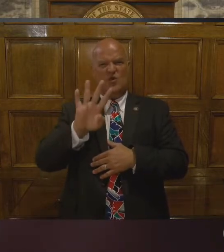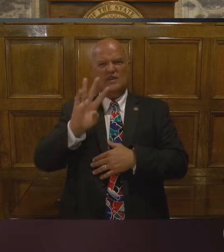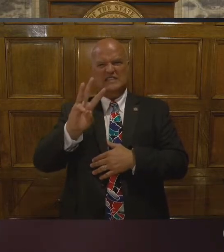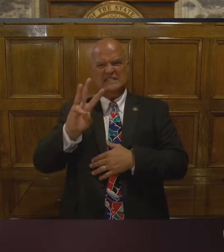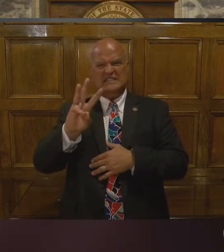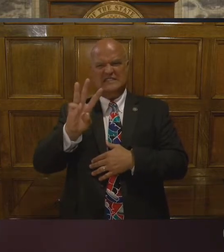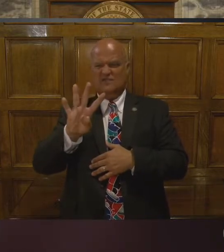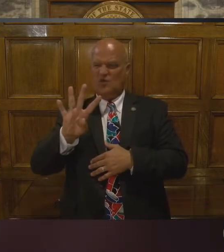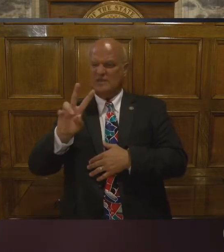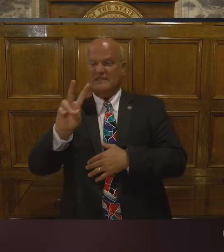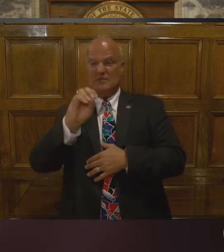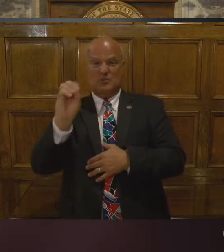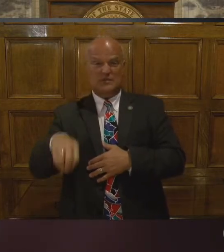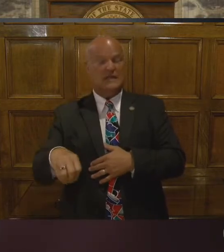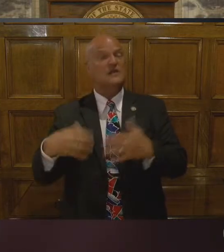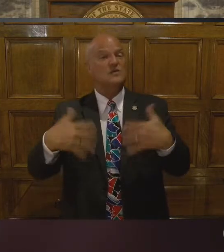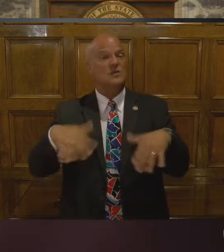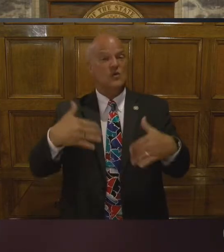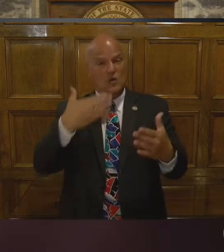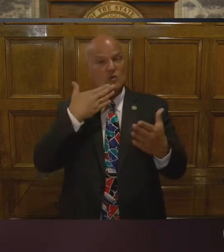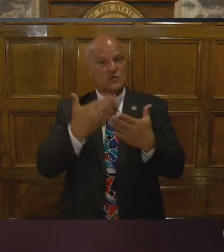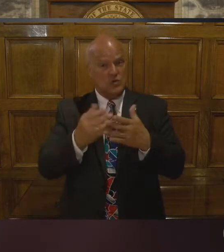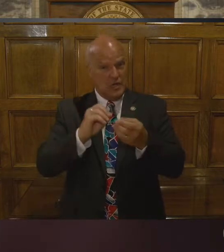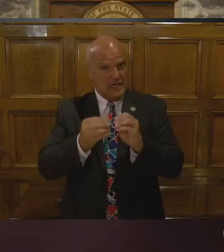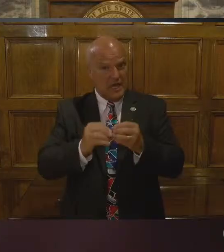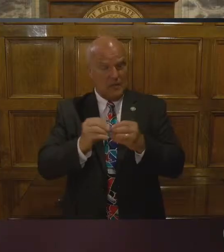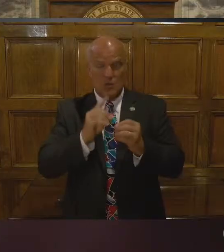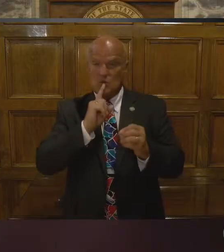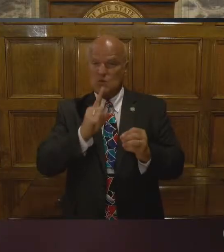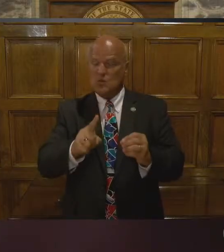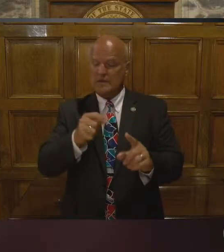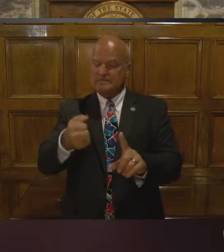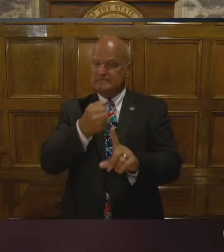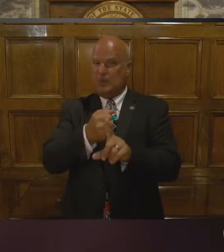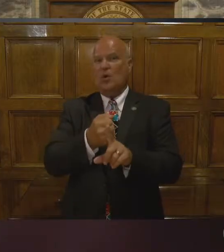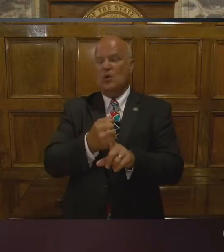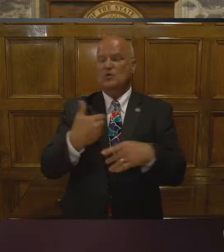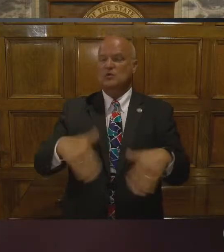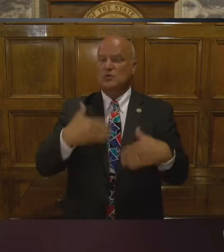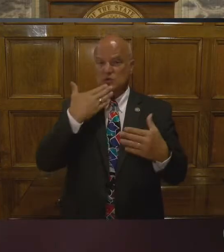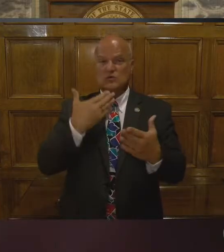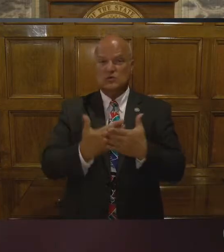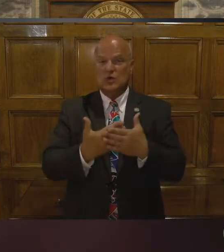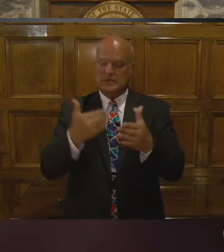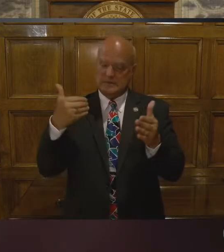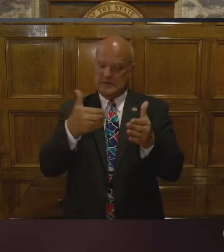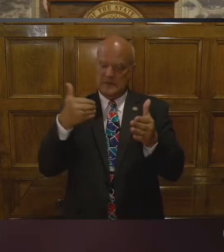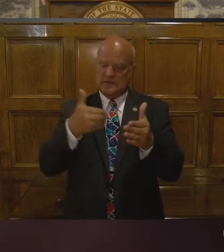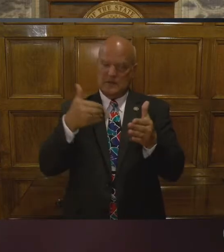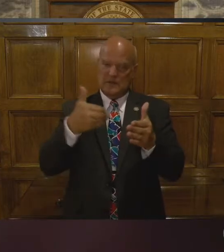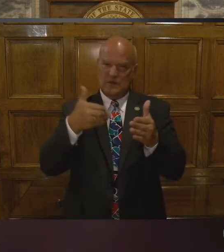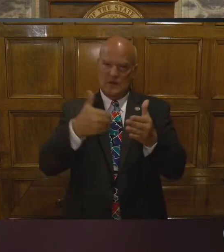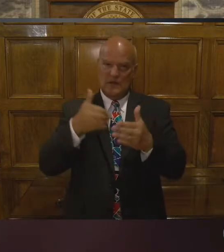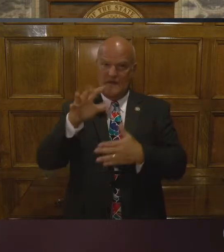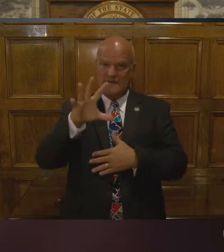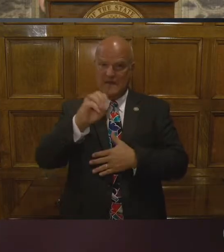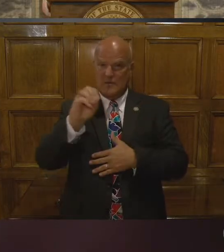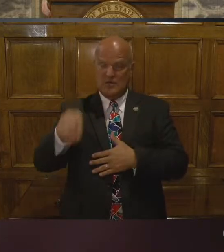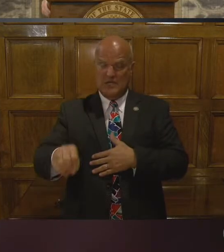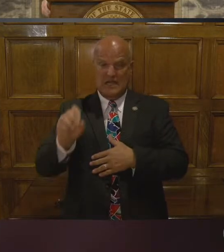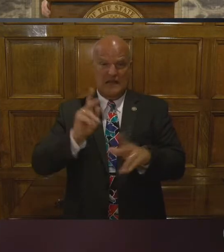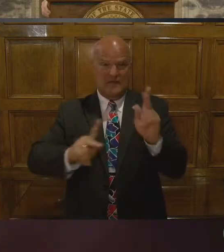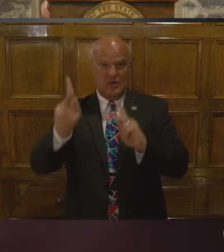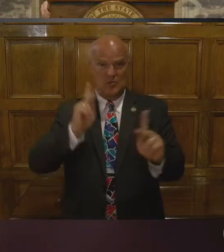47%. So those are high population numbers, really adds to it, and they're getting closer to 50% of